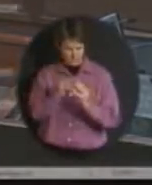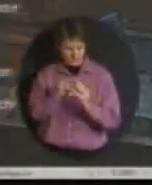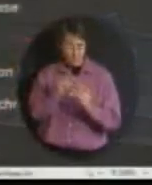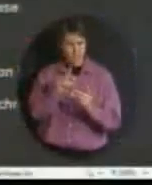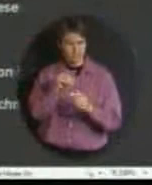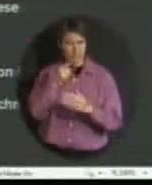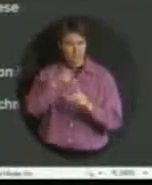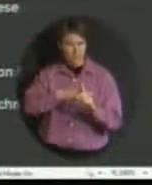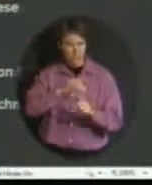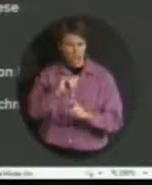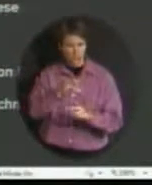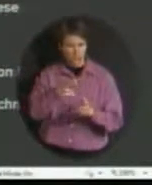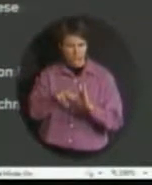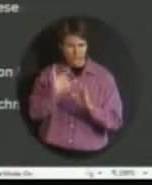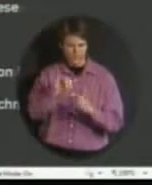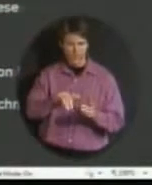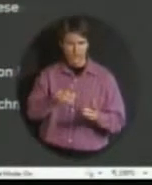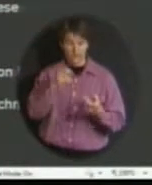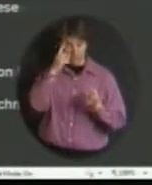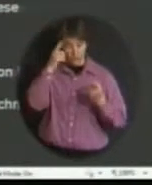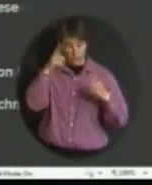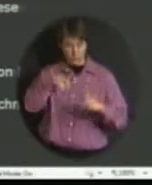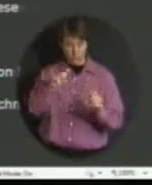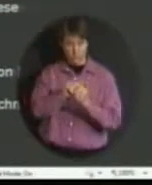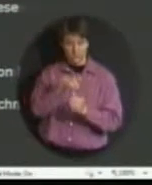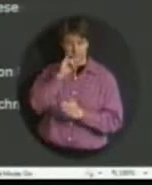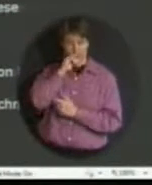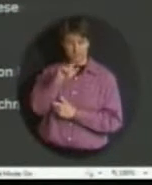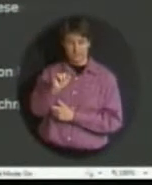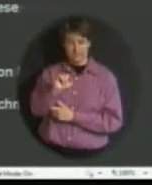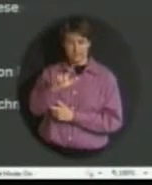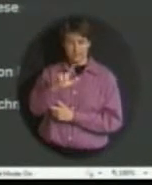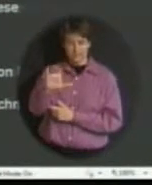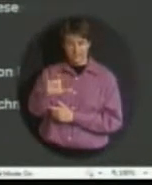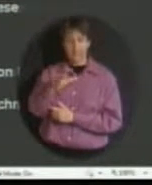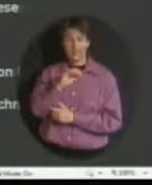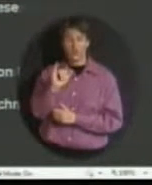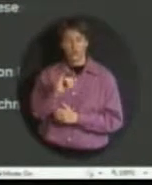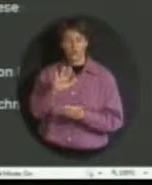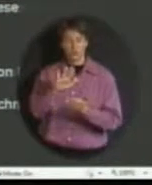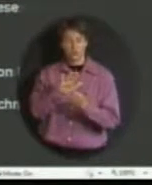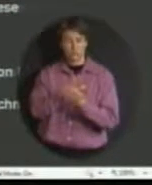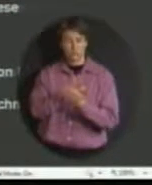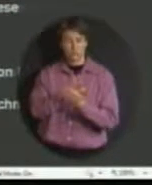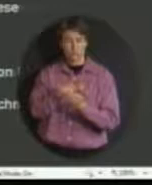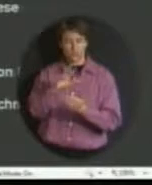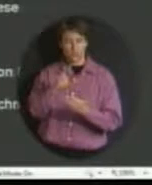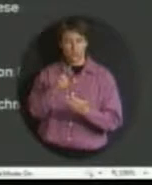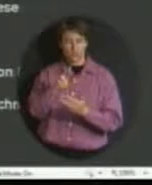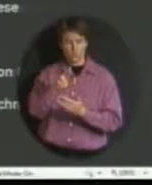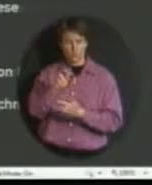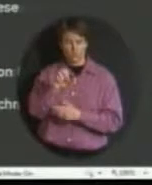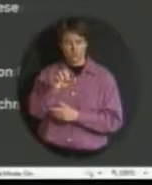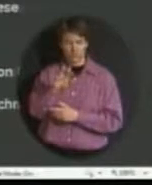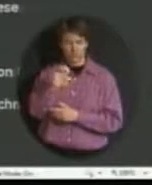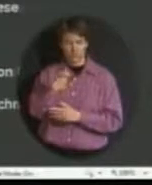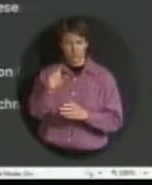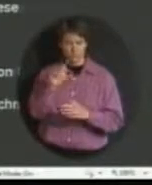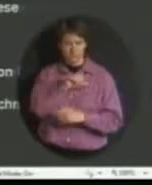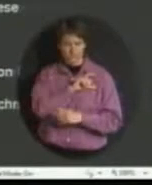review that. And then agreements with Kids TLC and also the school resource officer agreement for next